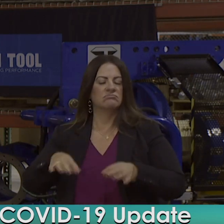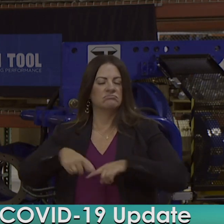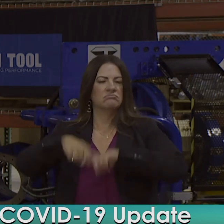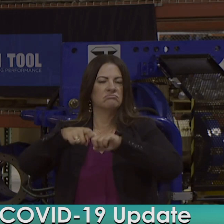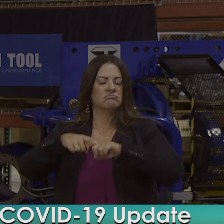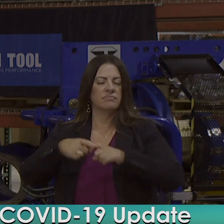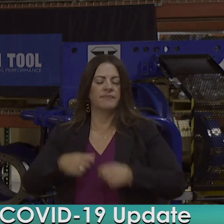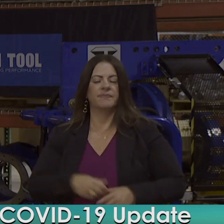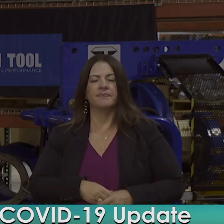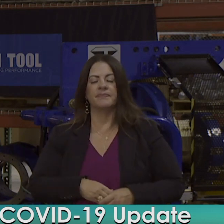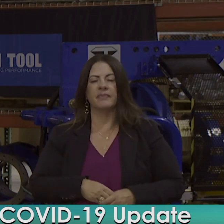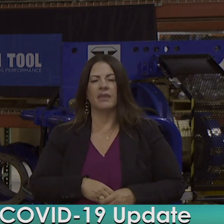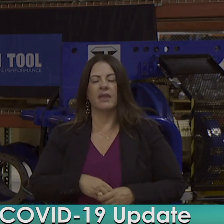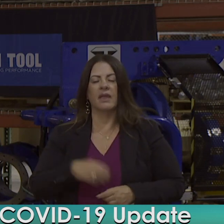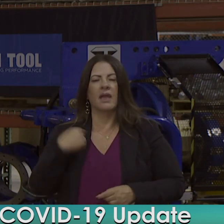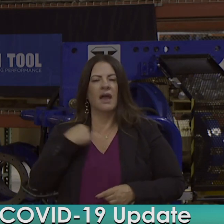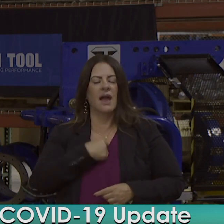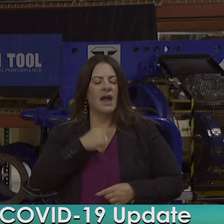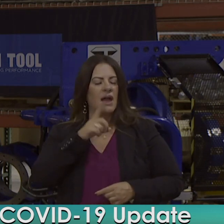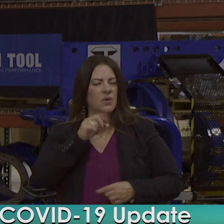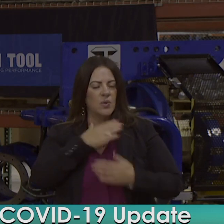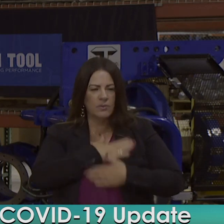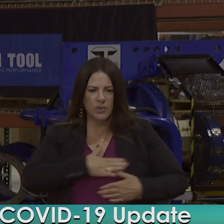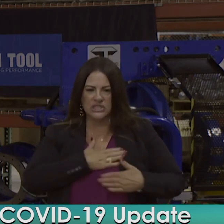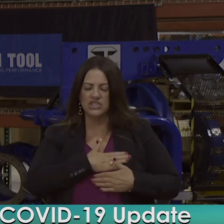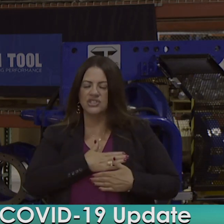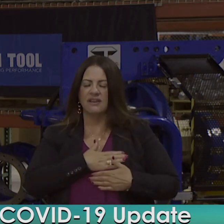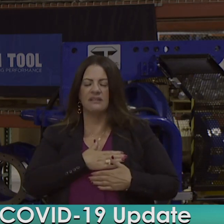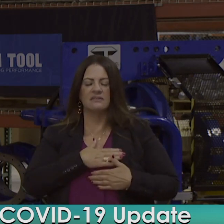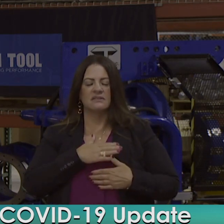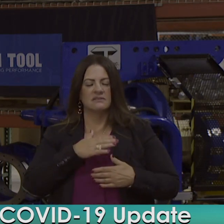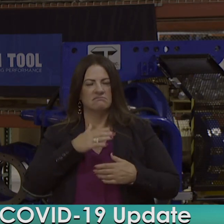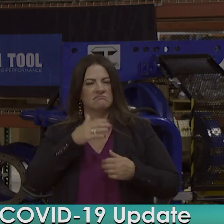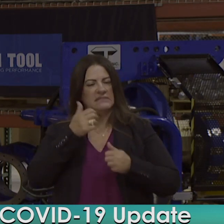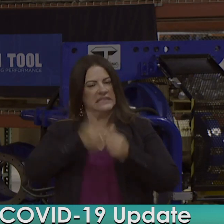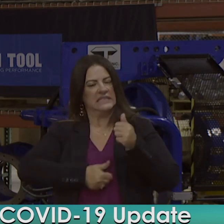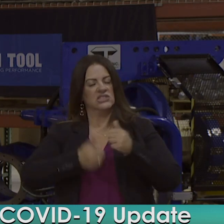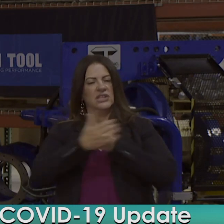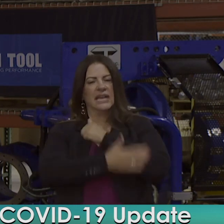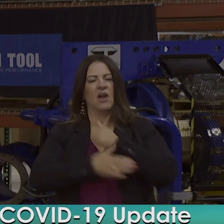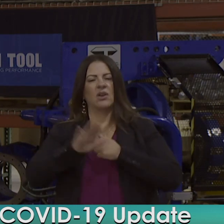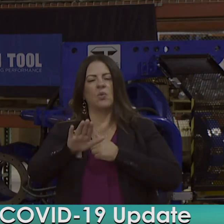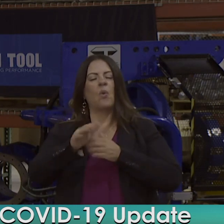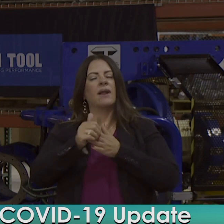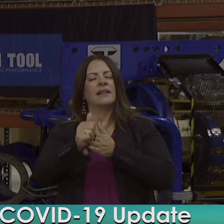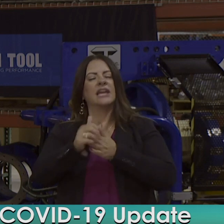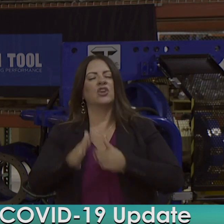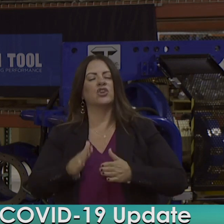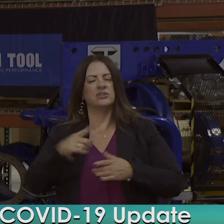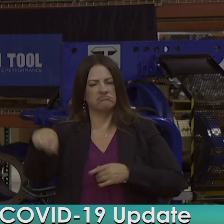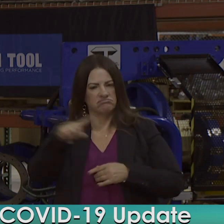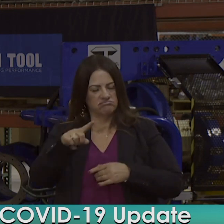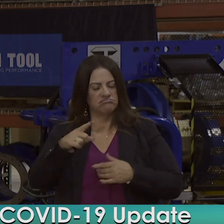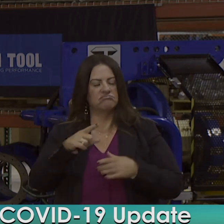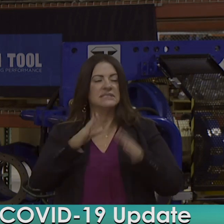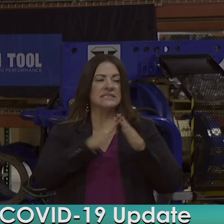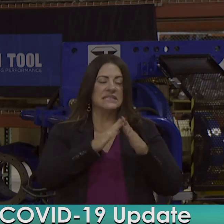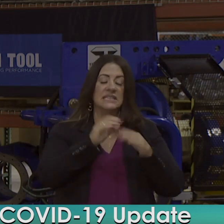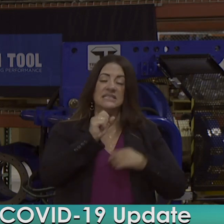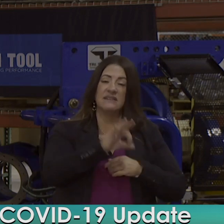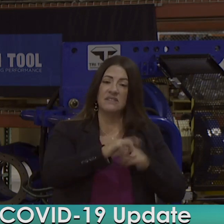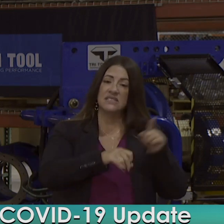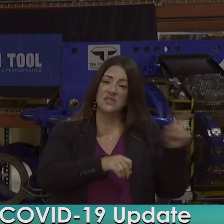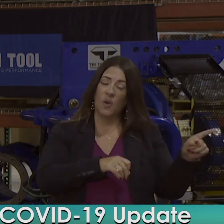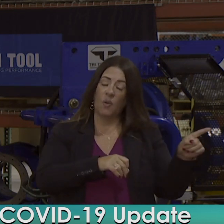ago, reinforced my appreciation for local leadership, not least of which leadership in the city and county of San Francisco, where I